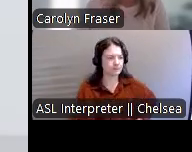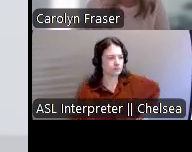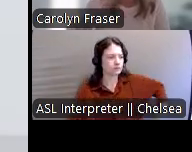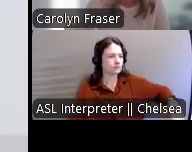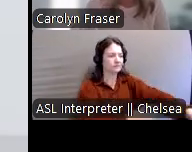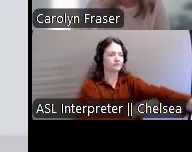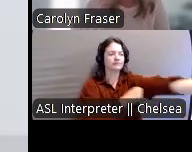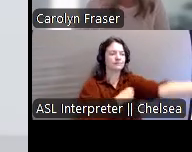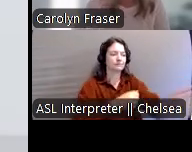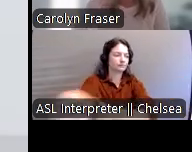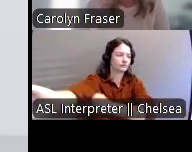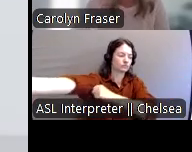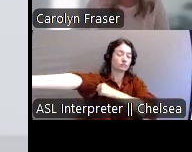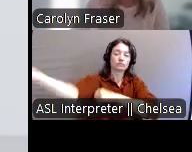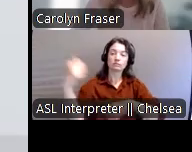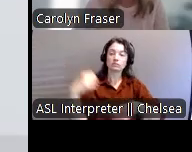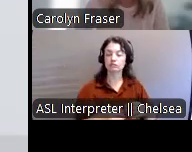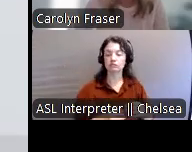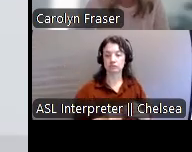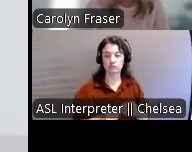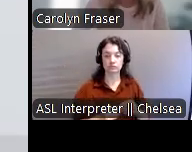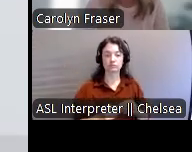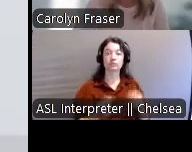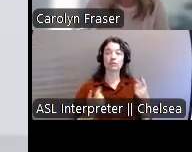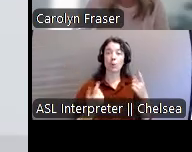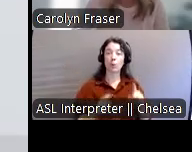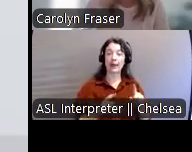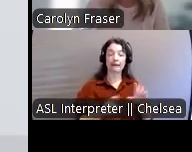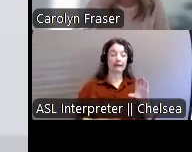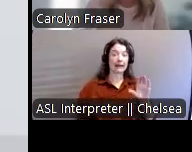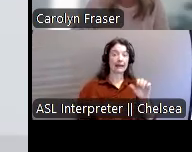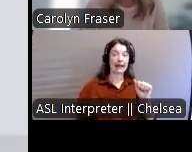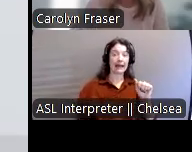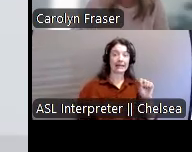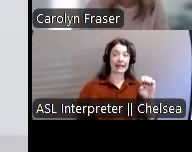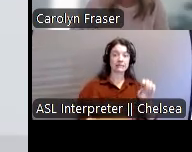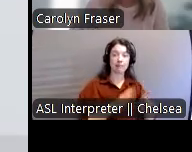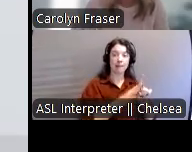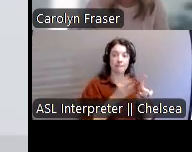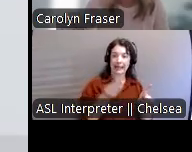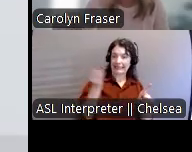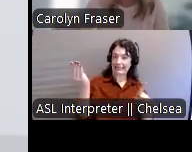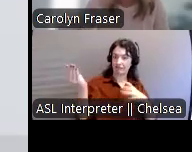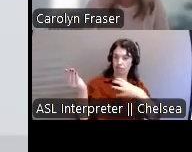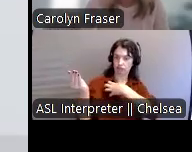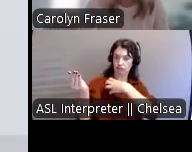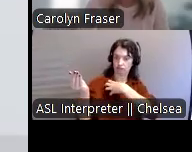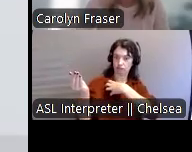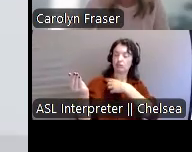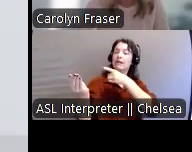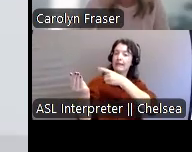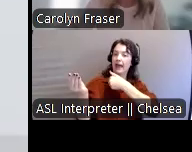when cases come to the attention of law enforcement has their own processes in place to trigger an